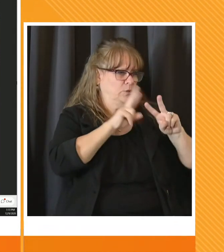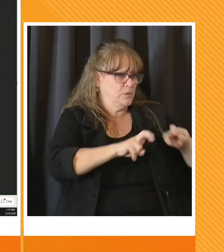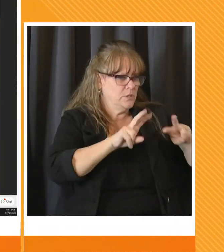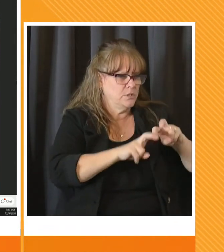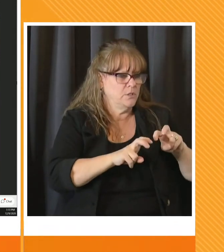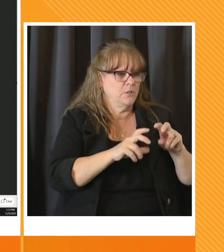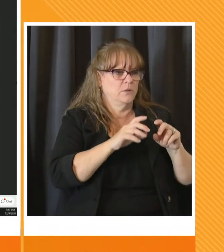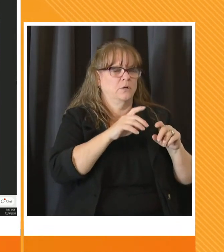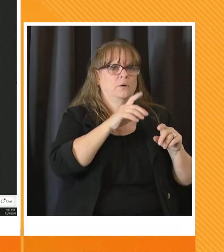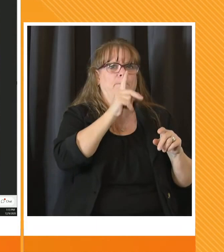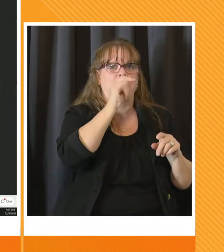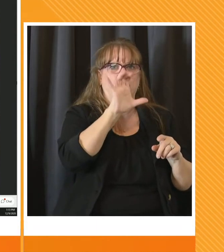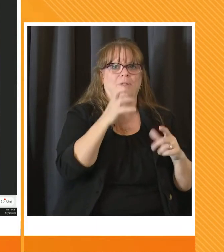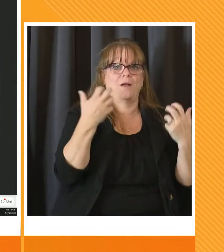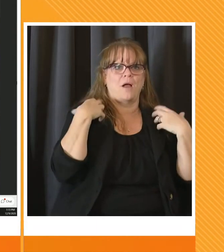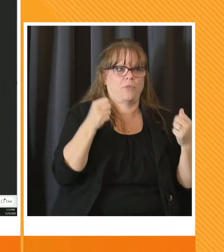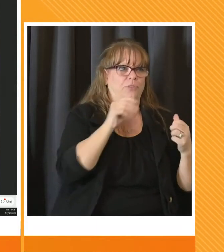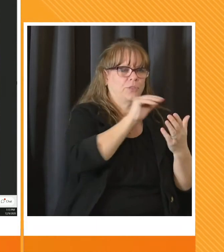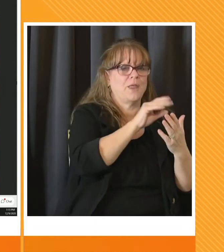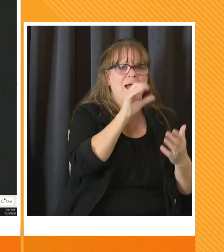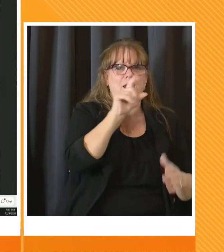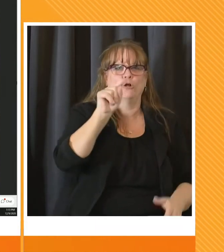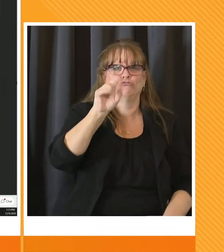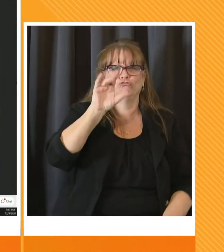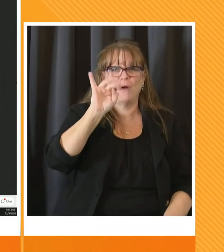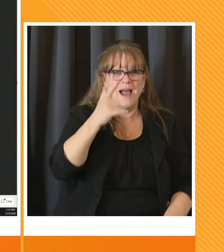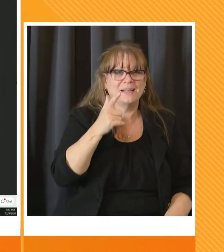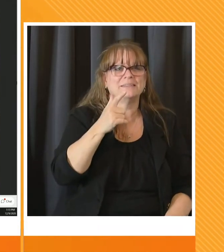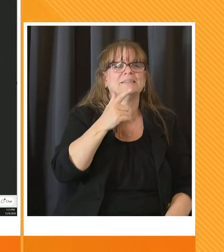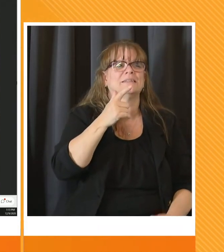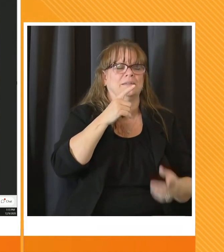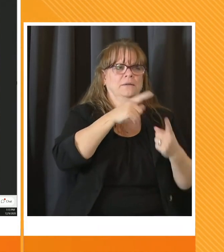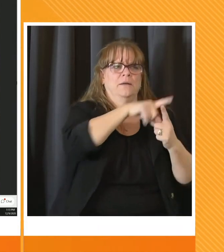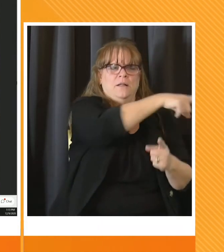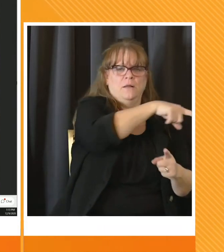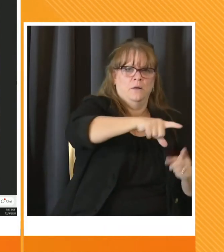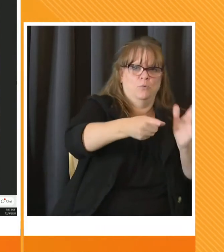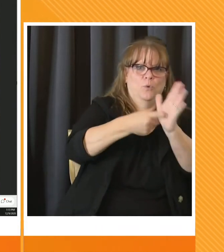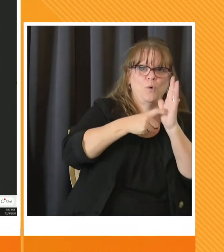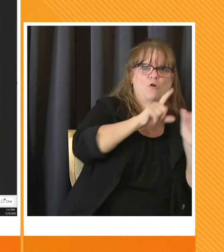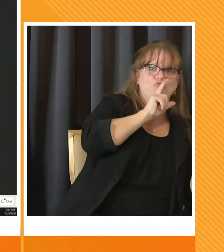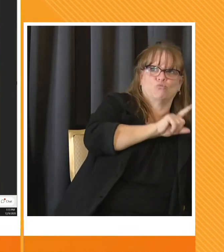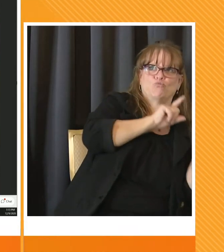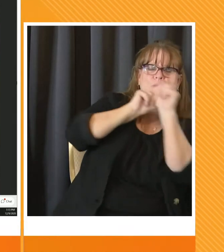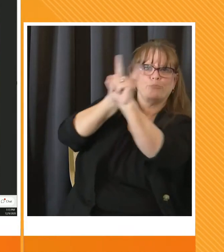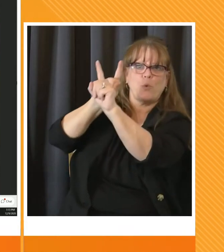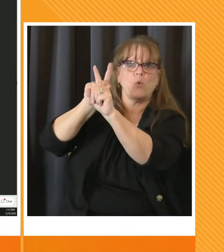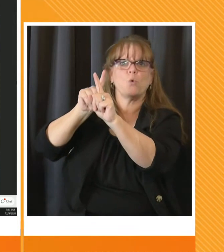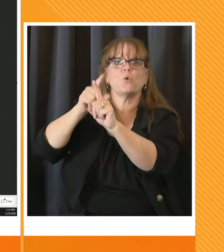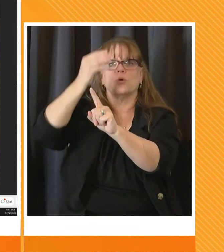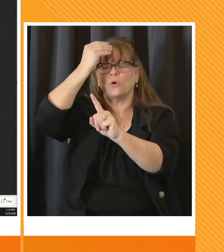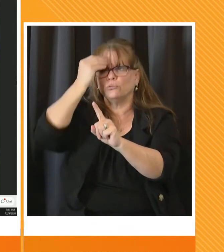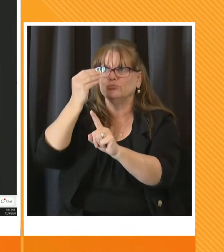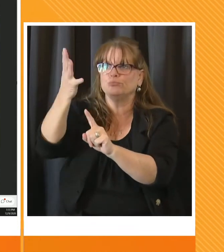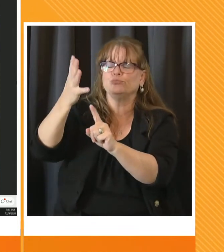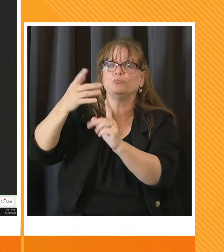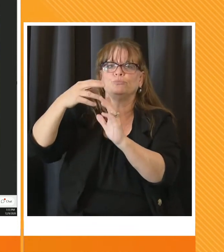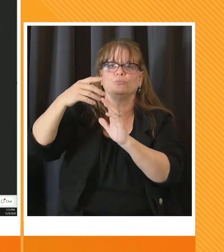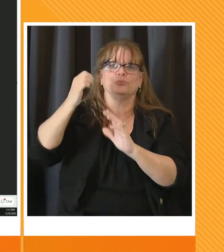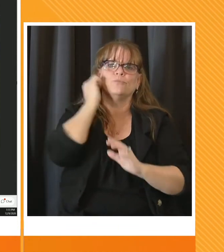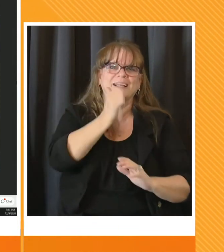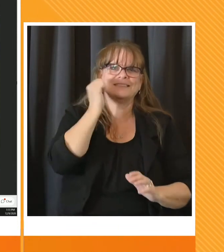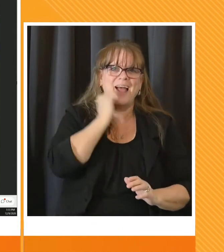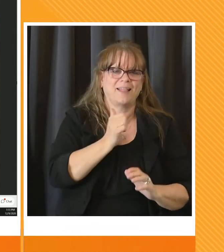of vaccines. Now, I'm going to turn it over to my partner, Joni Reynolds, to talk a little bit more about the role of our local public health authority.